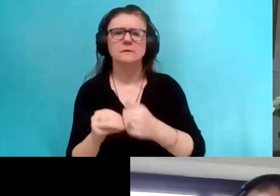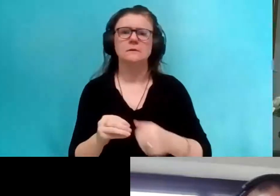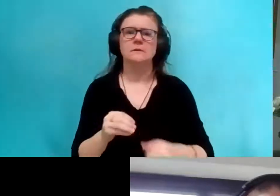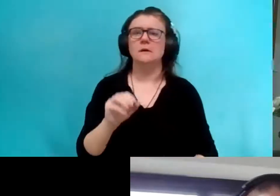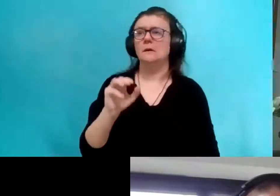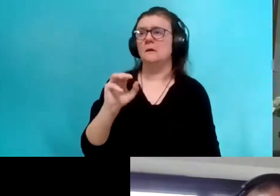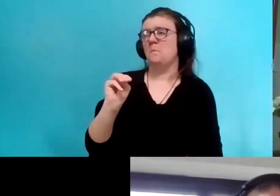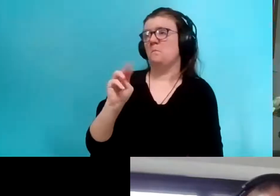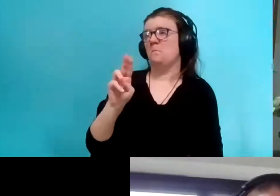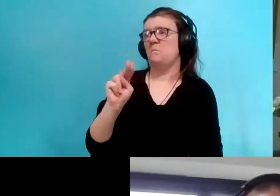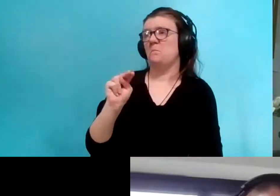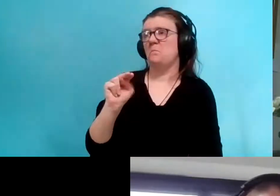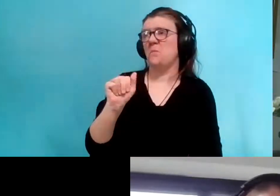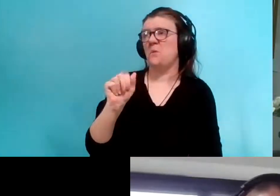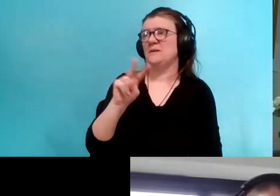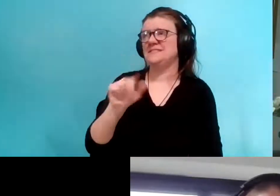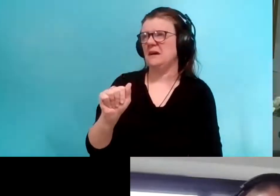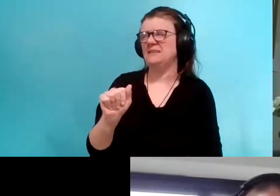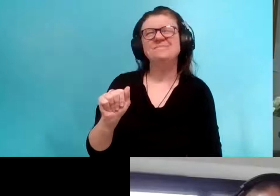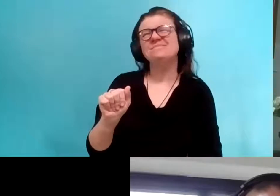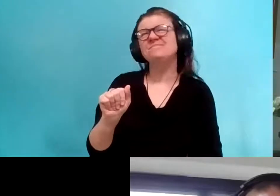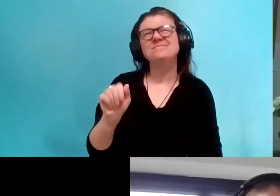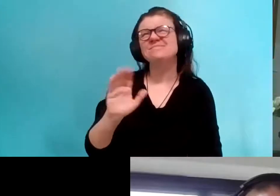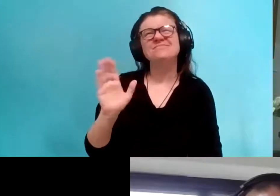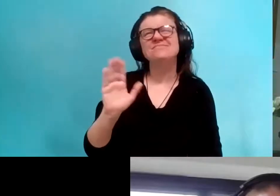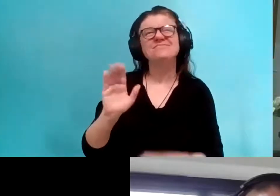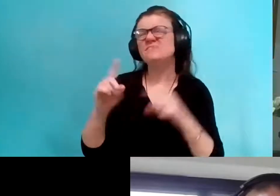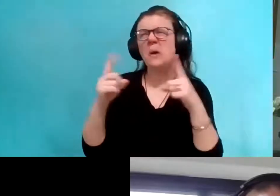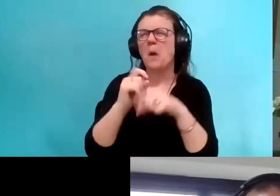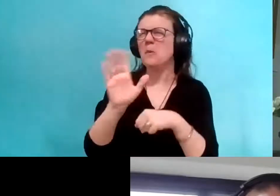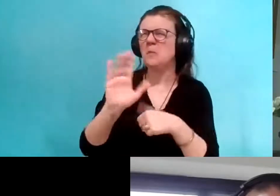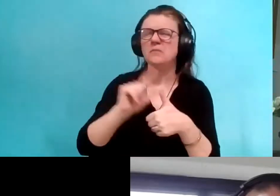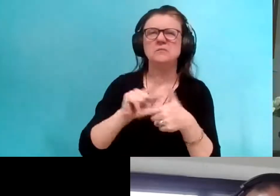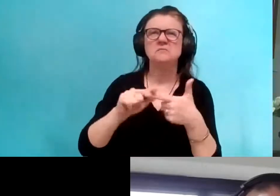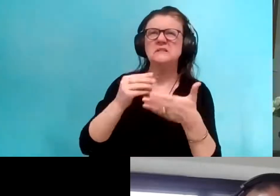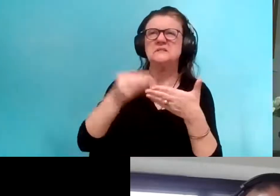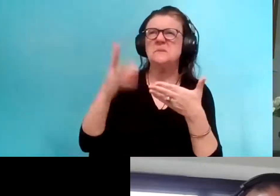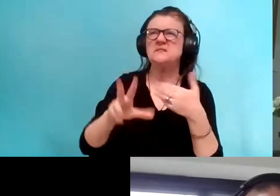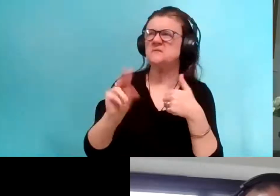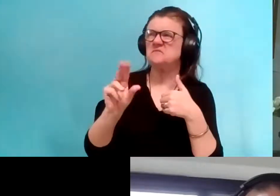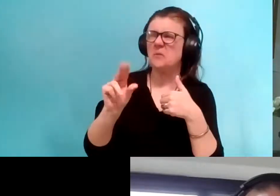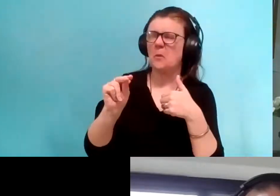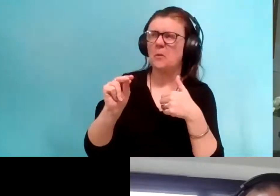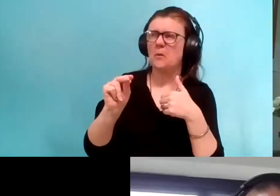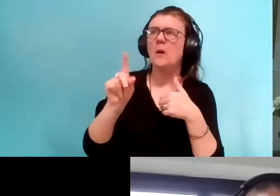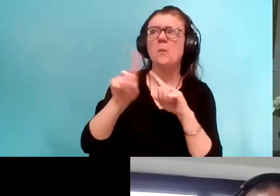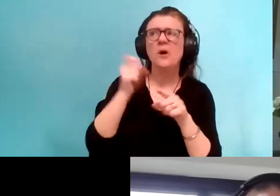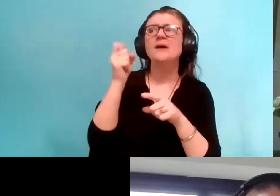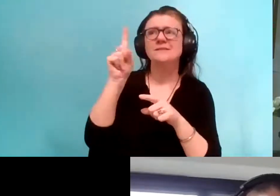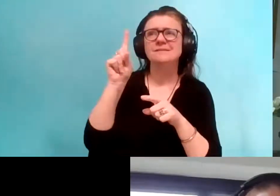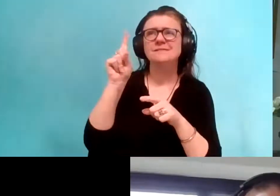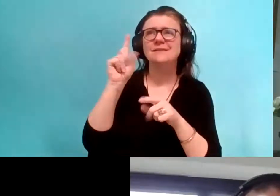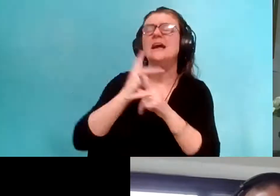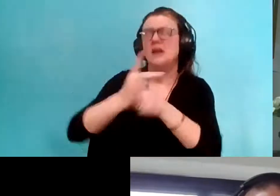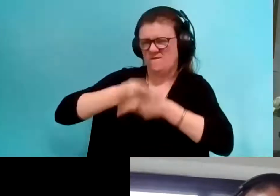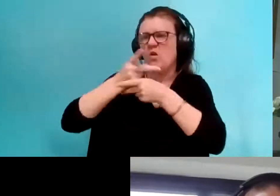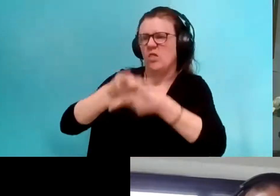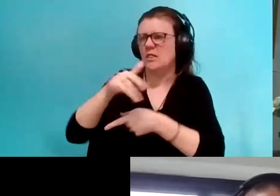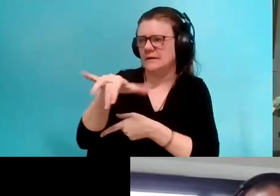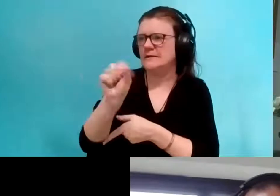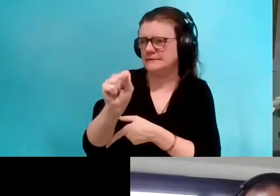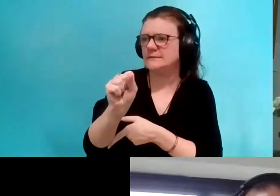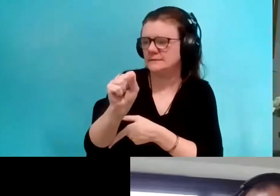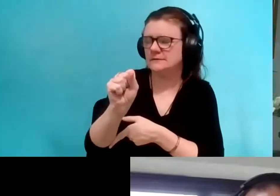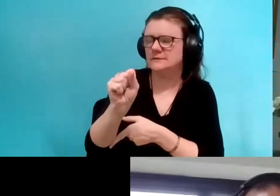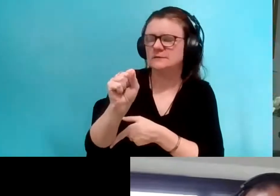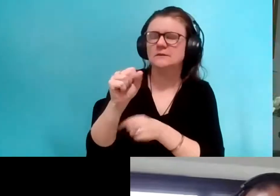I don't think it's complex or expensive, but it should be administered very carefully, especially when